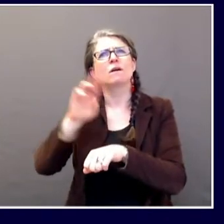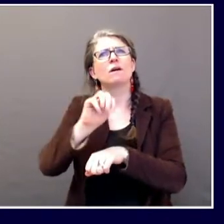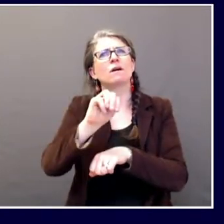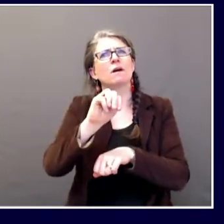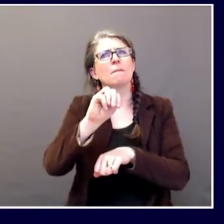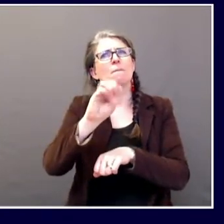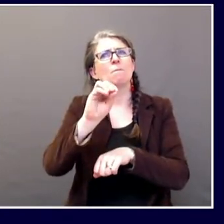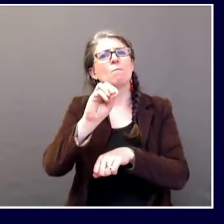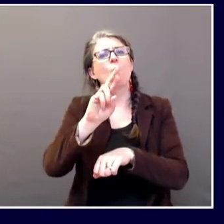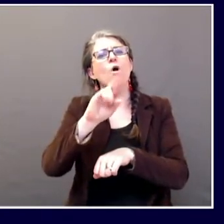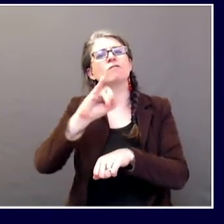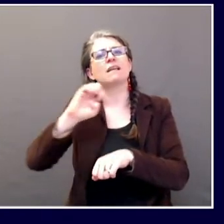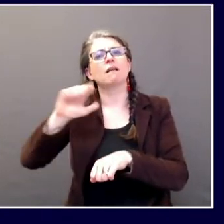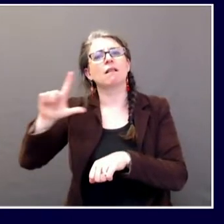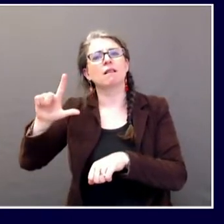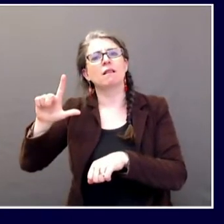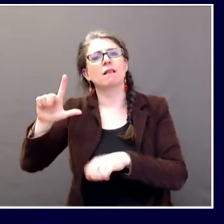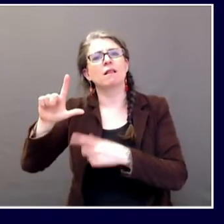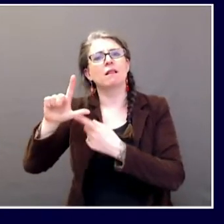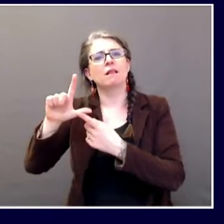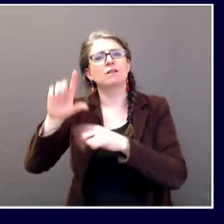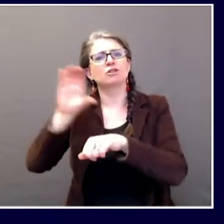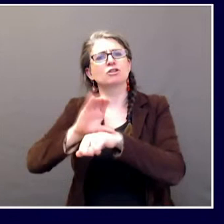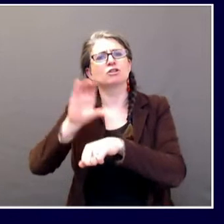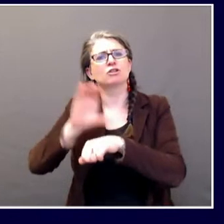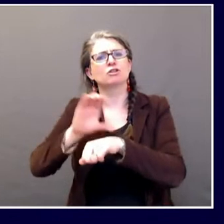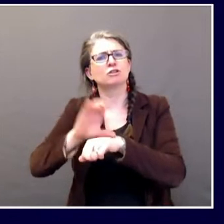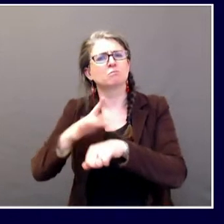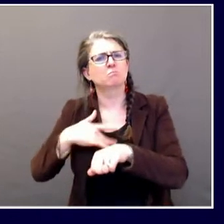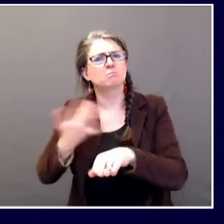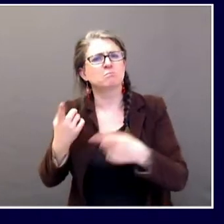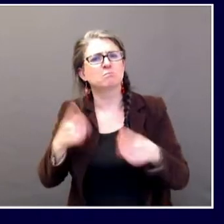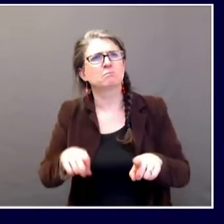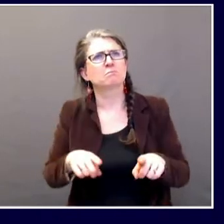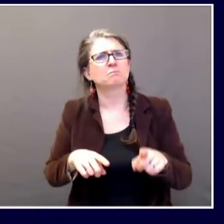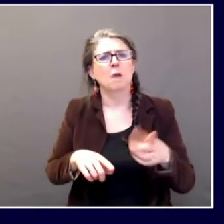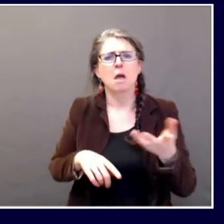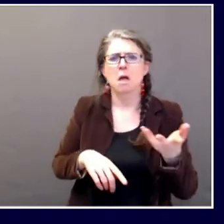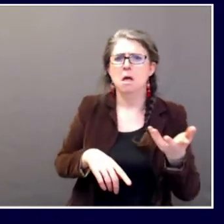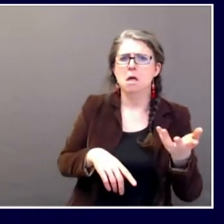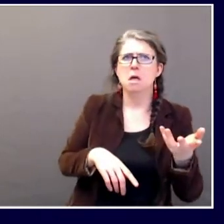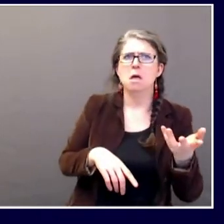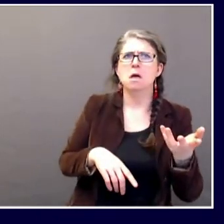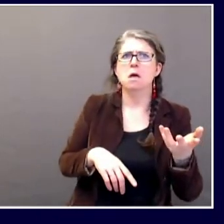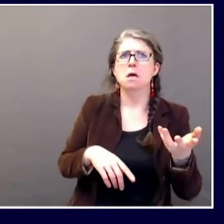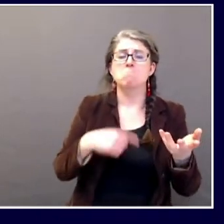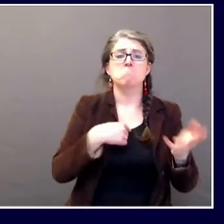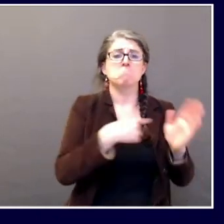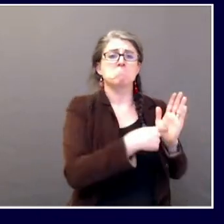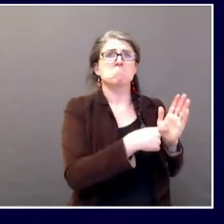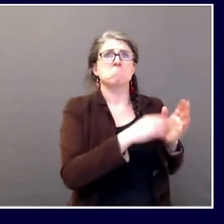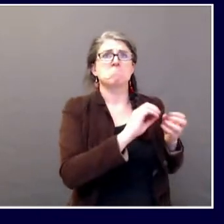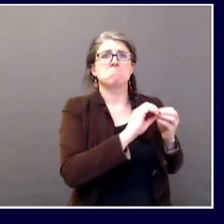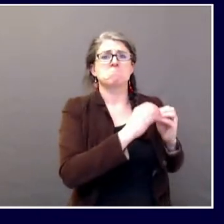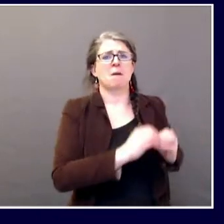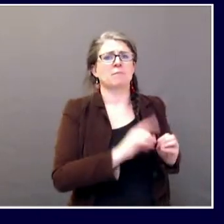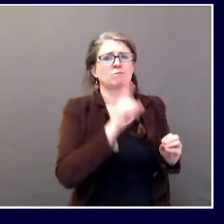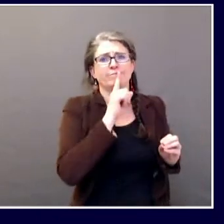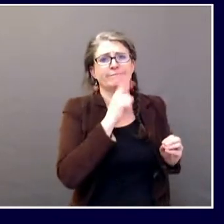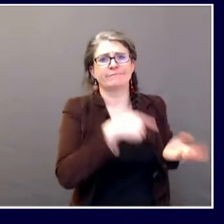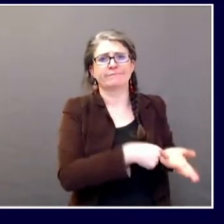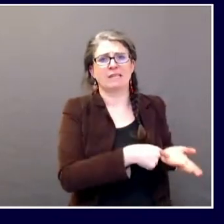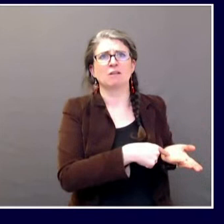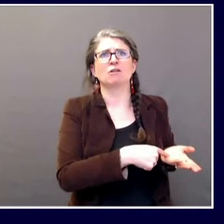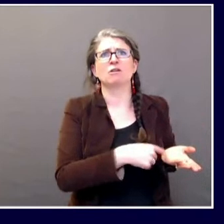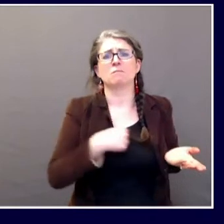as of right now, I'll check and see what the latest case number is, but I haven't heard any significant updates